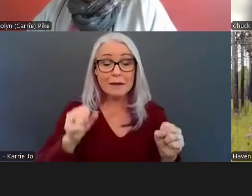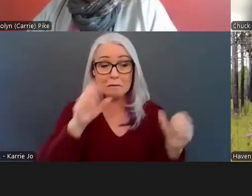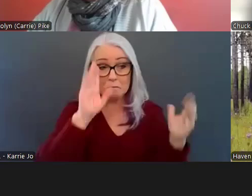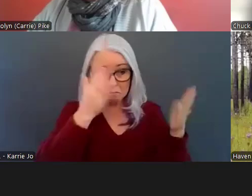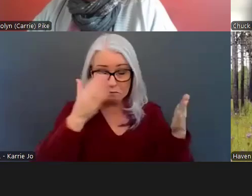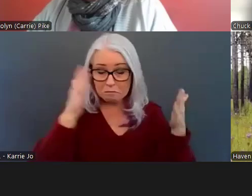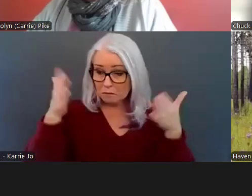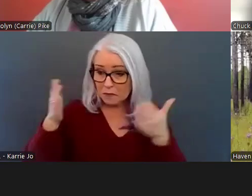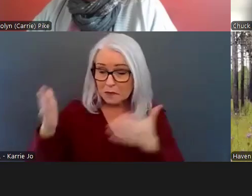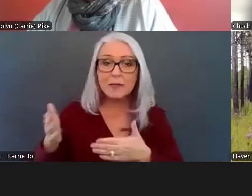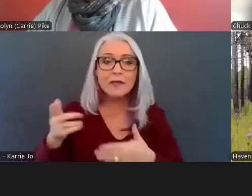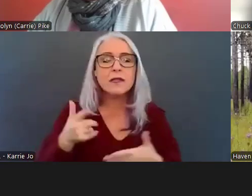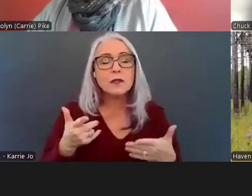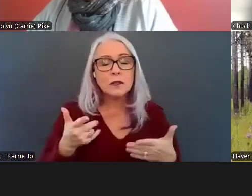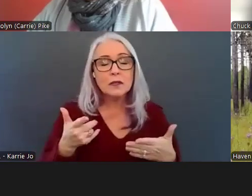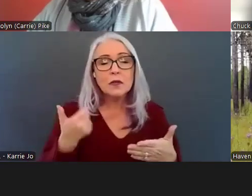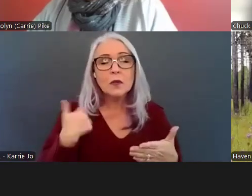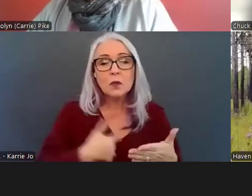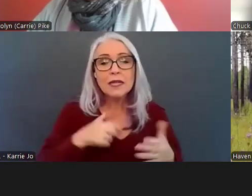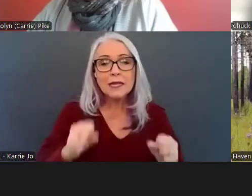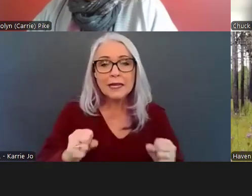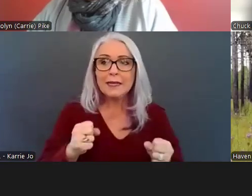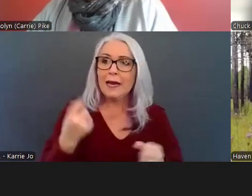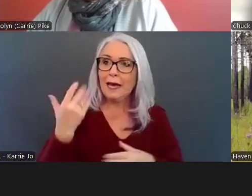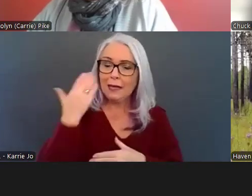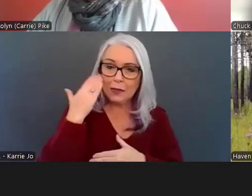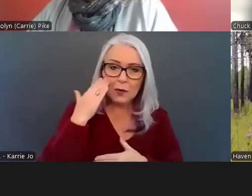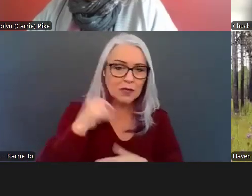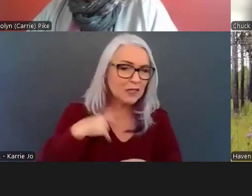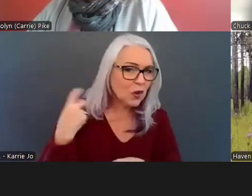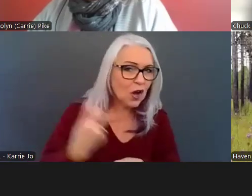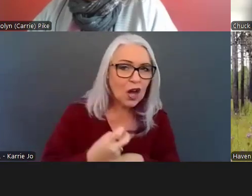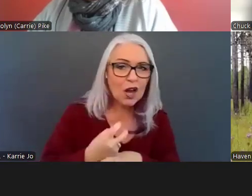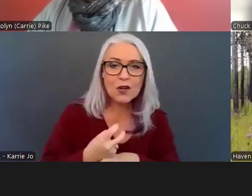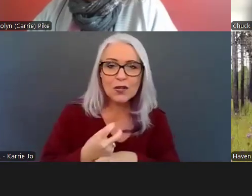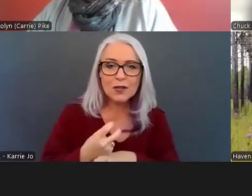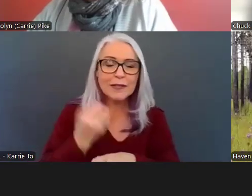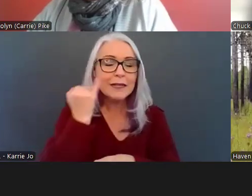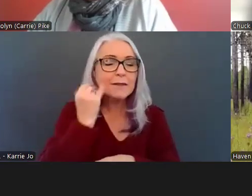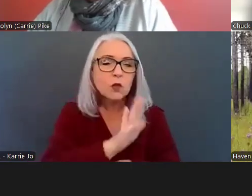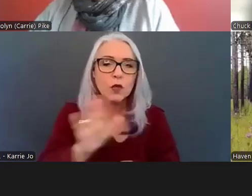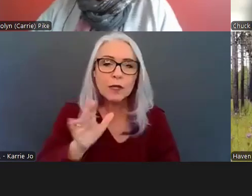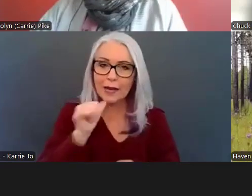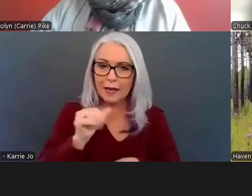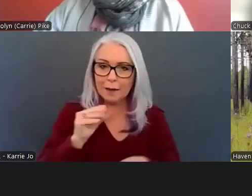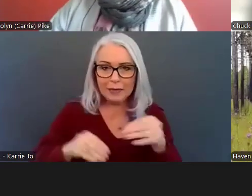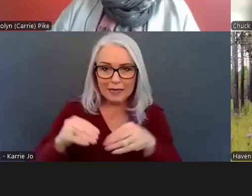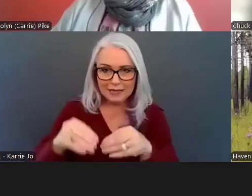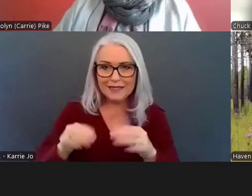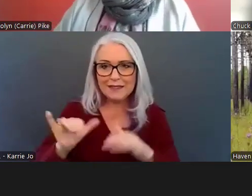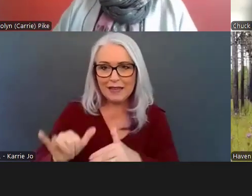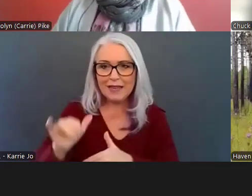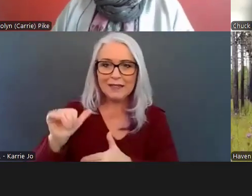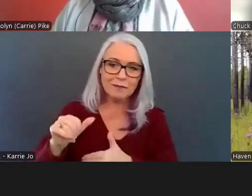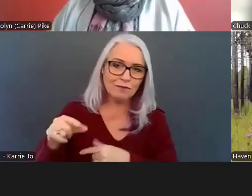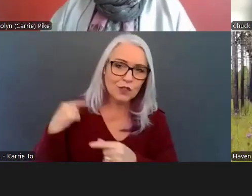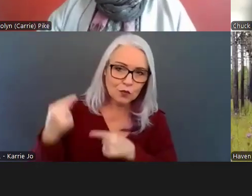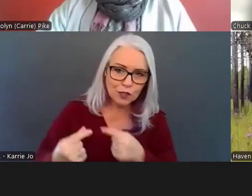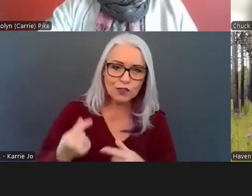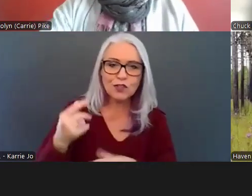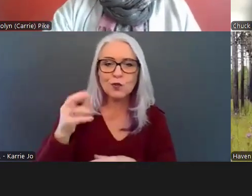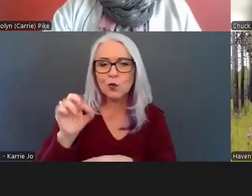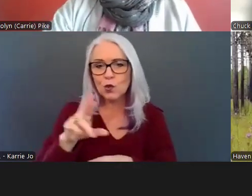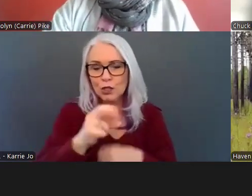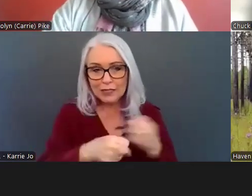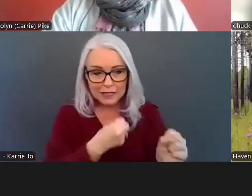better, just given how tough regeneration's always been if you weren't planting. And even that's Yeah, not easy. yeah, and it seems like